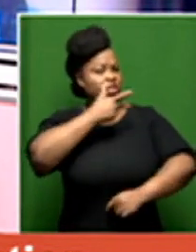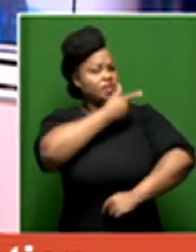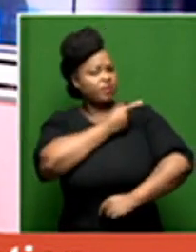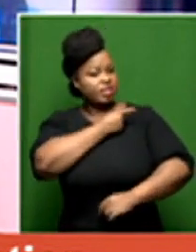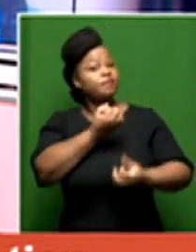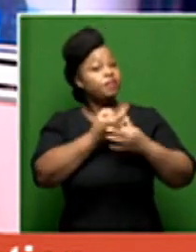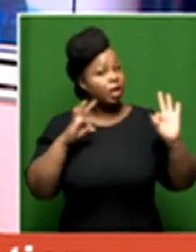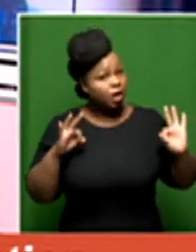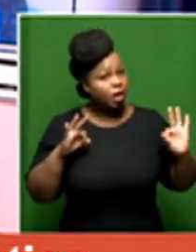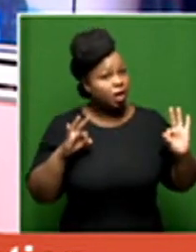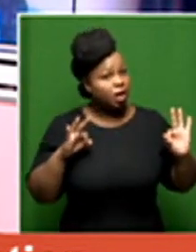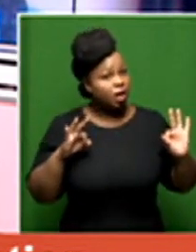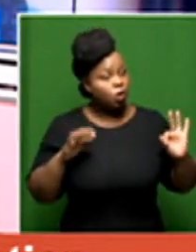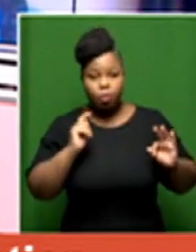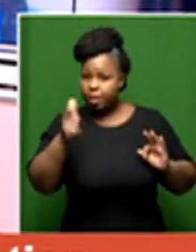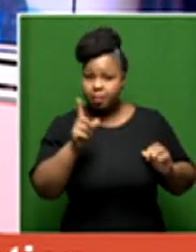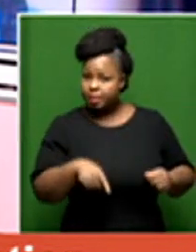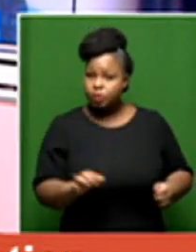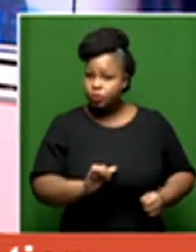vaccines free, all of them?